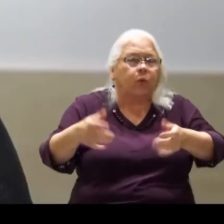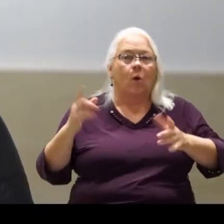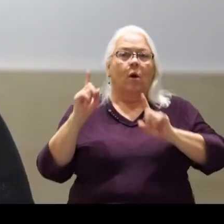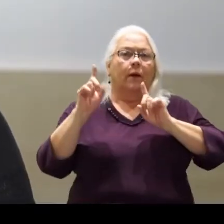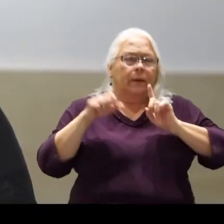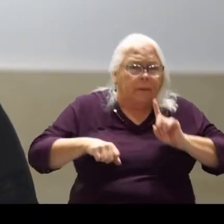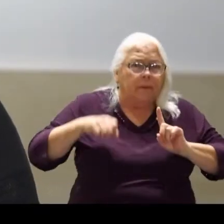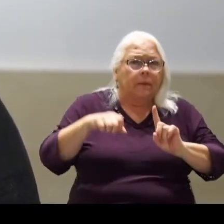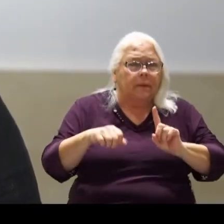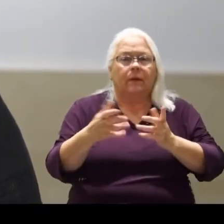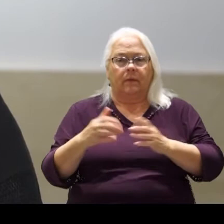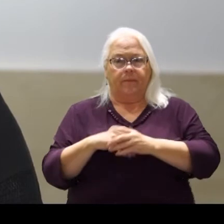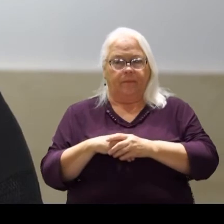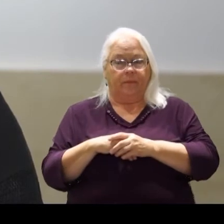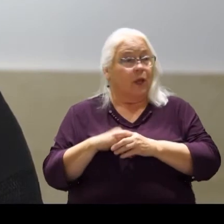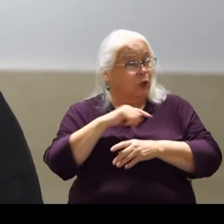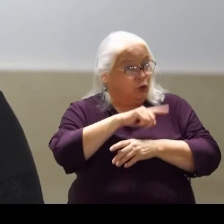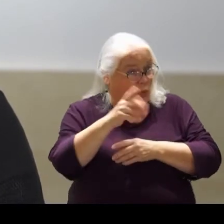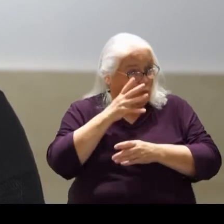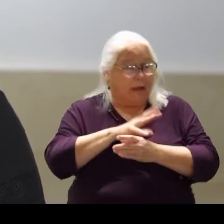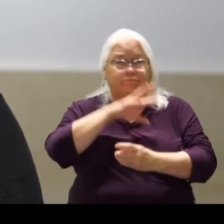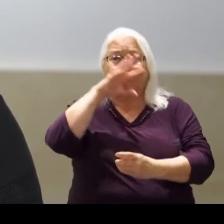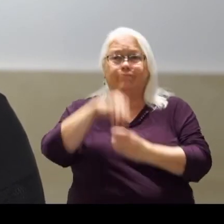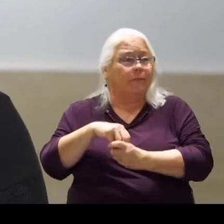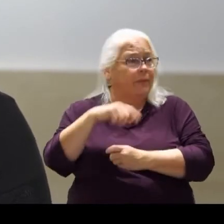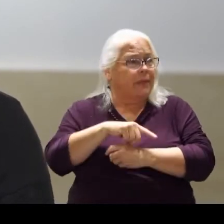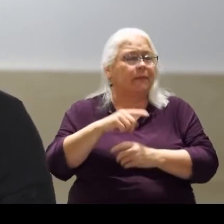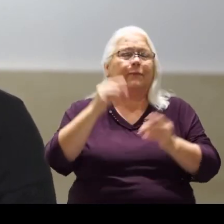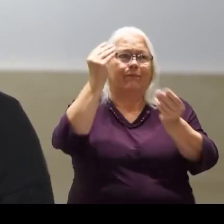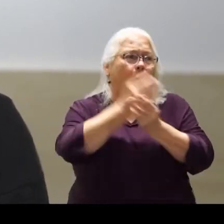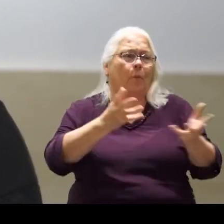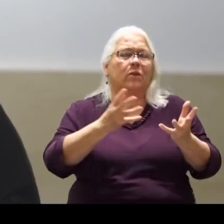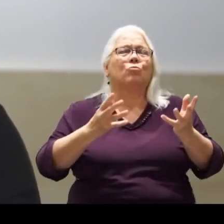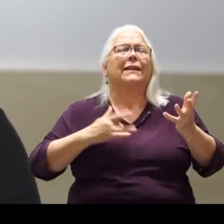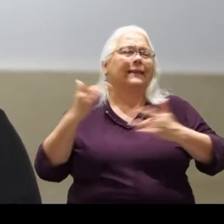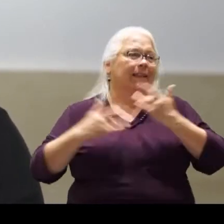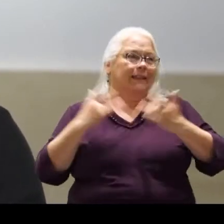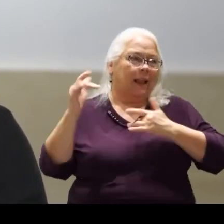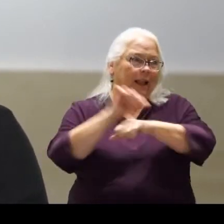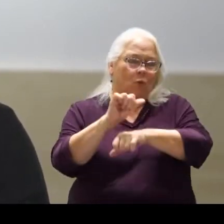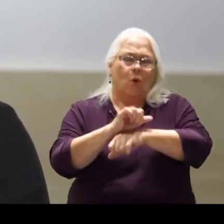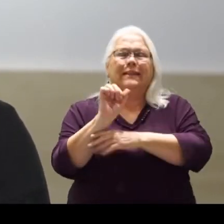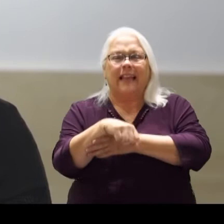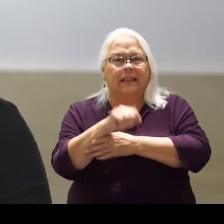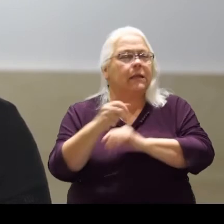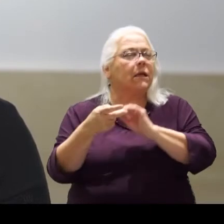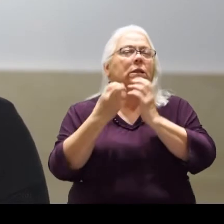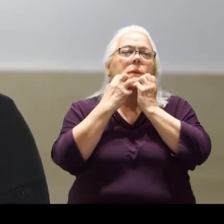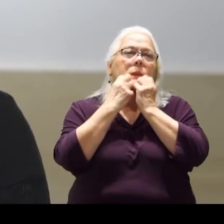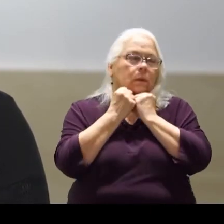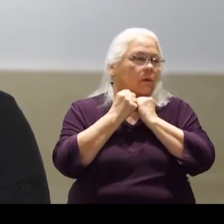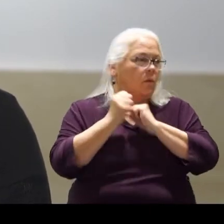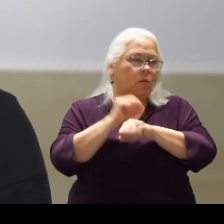I think one of the most important things that I can say to someone jumping into this very, very exciting line of work that is so